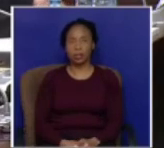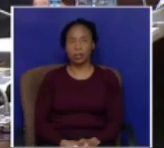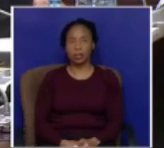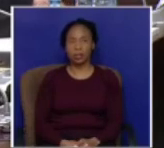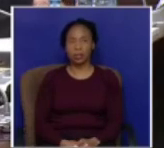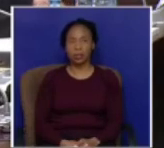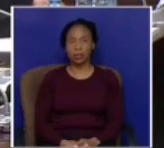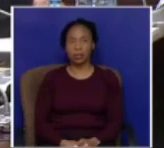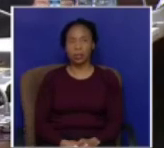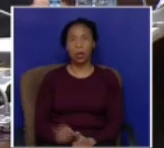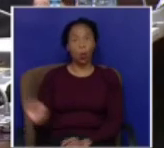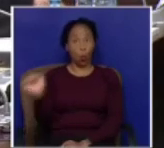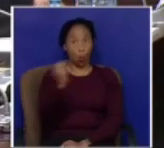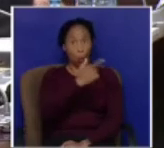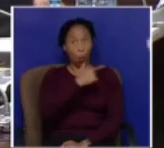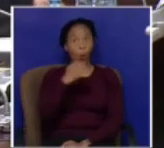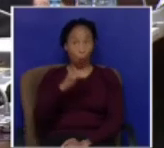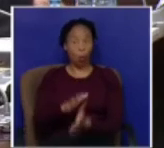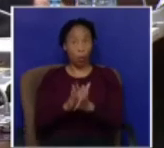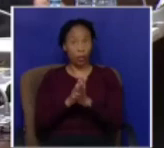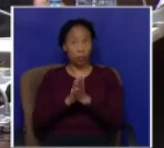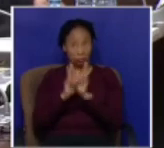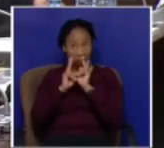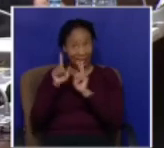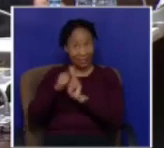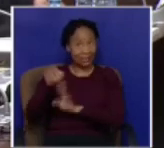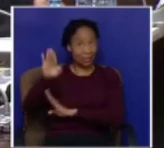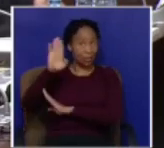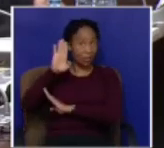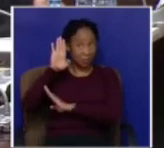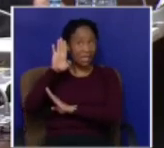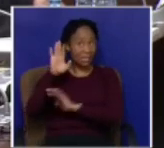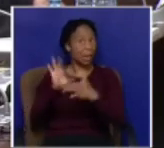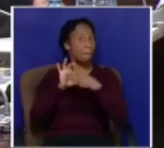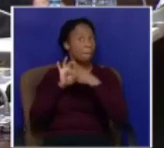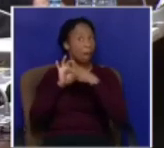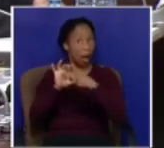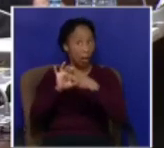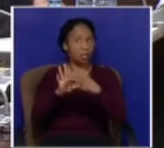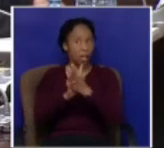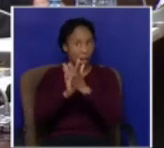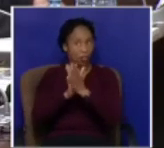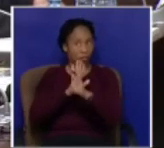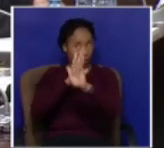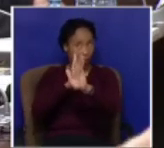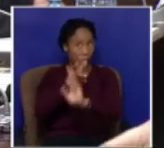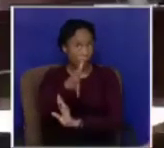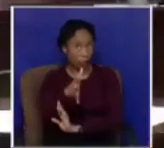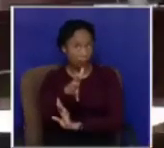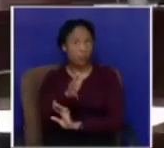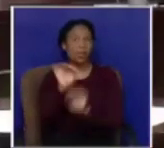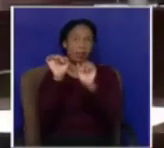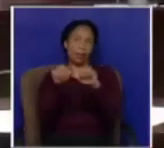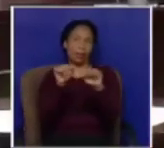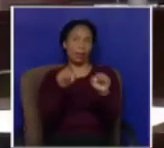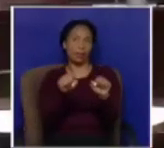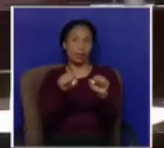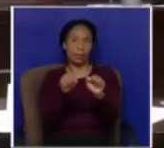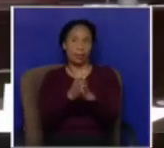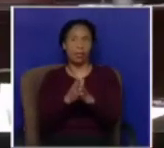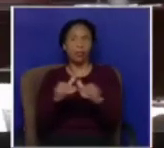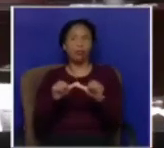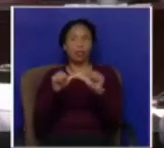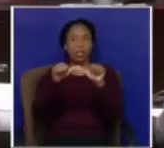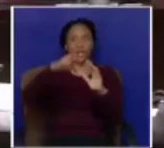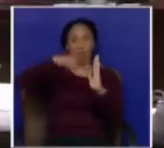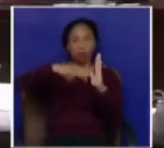Do all of you consider the oath or affirmation binding on your conscience? Yes. You may proceed to